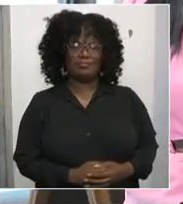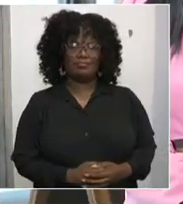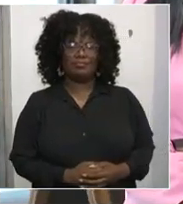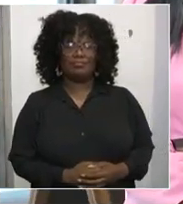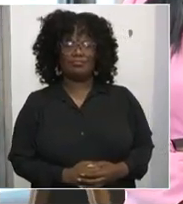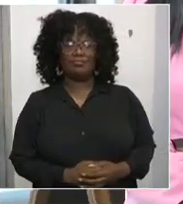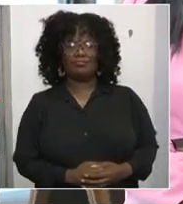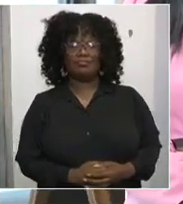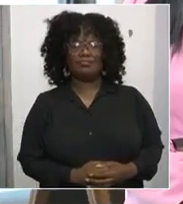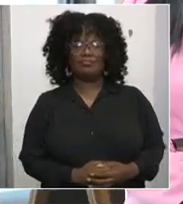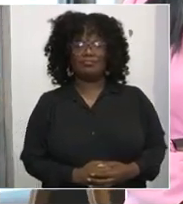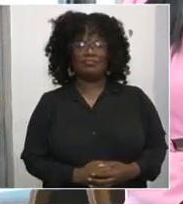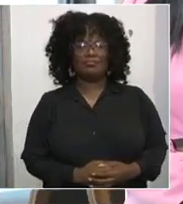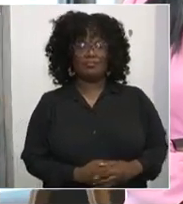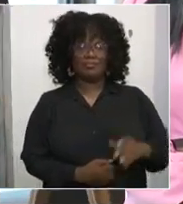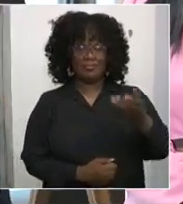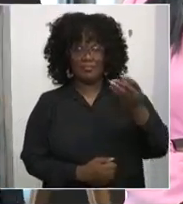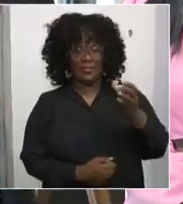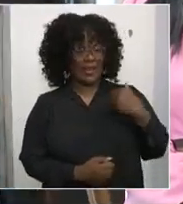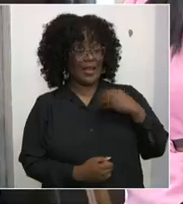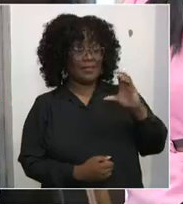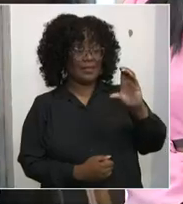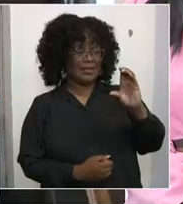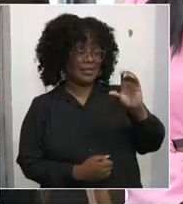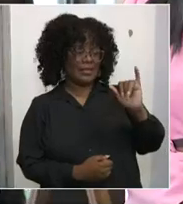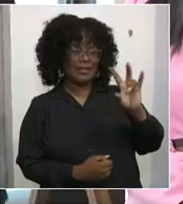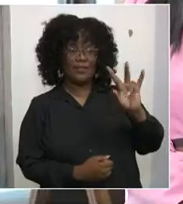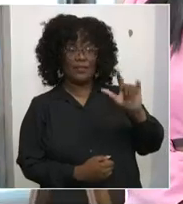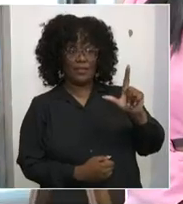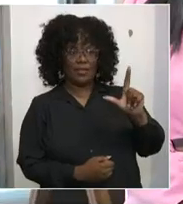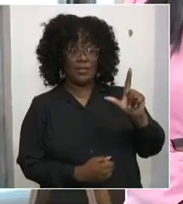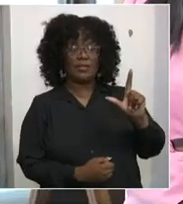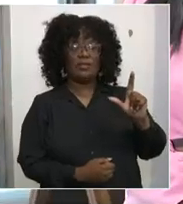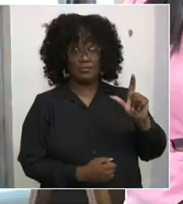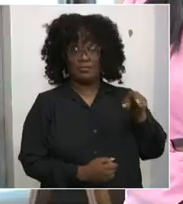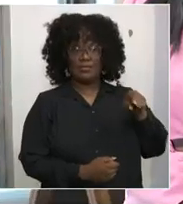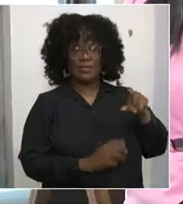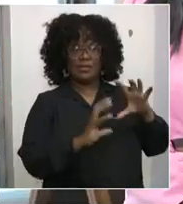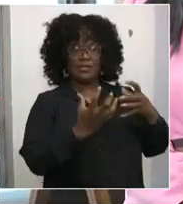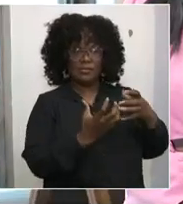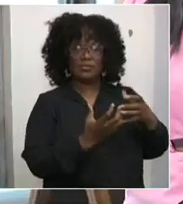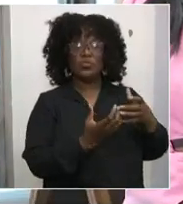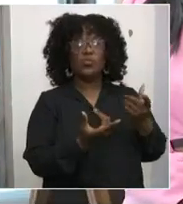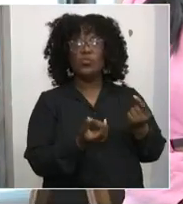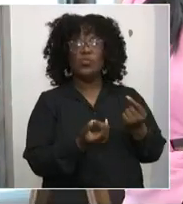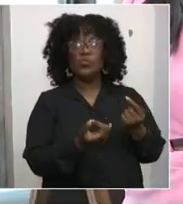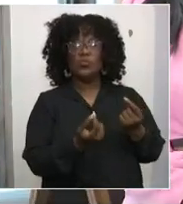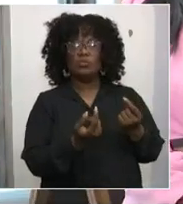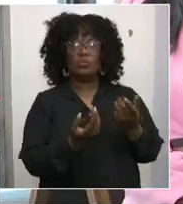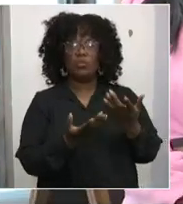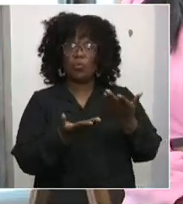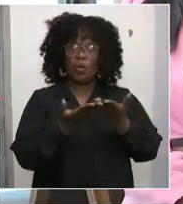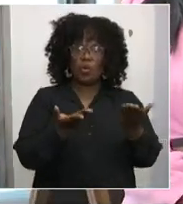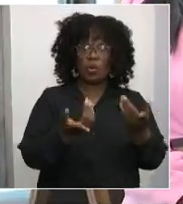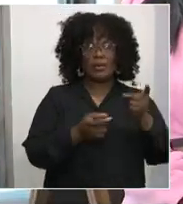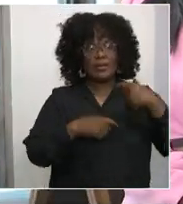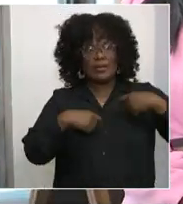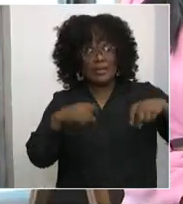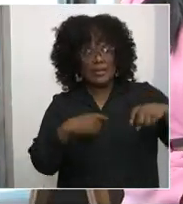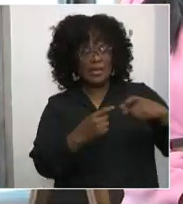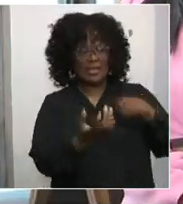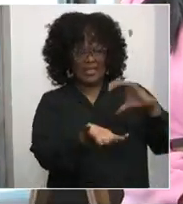will also be aligned up on the streets. We use every resource that we have when it comes to crowd management for large-scale